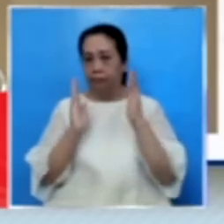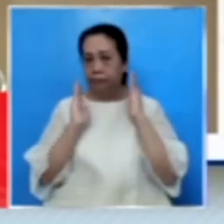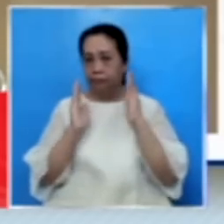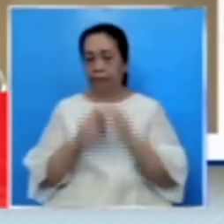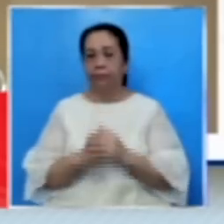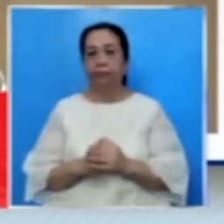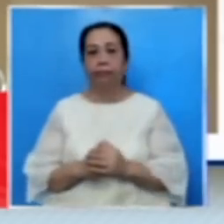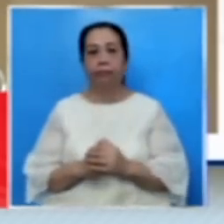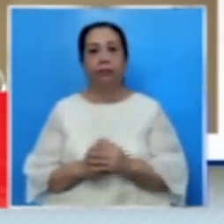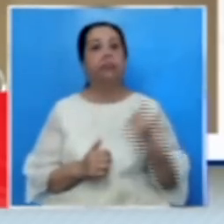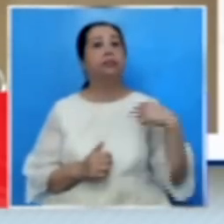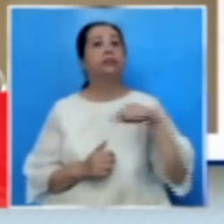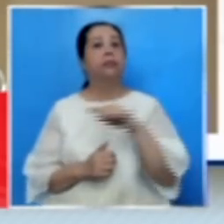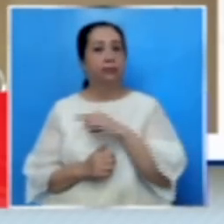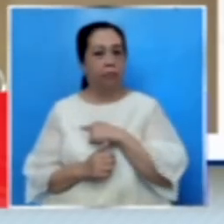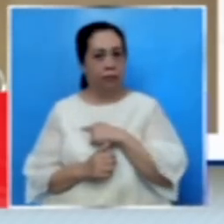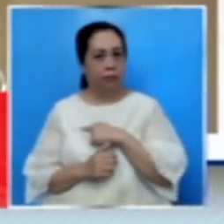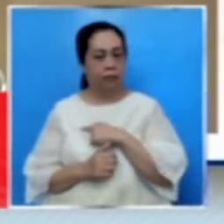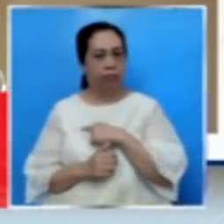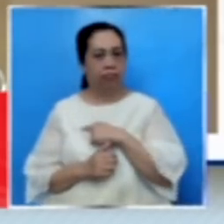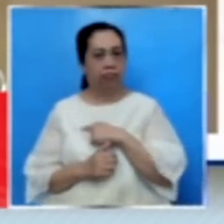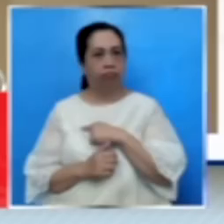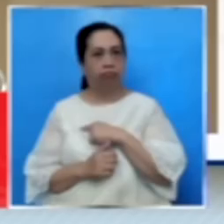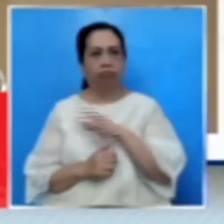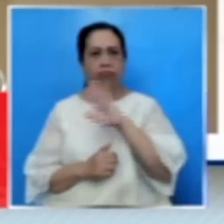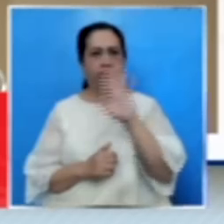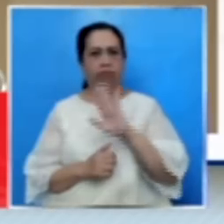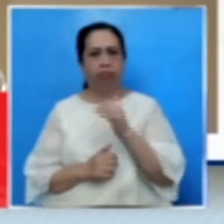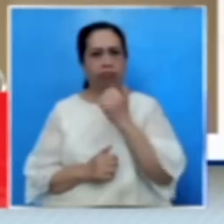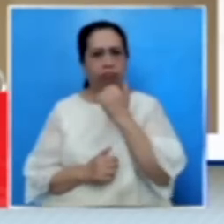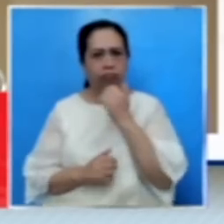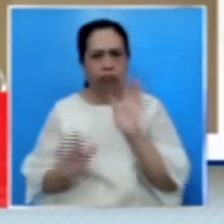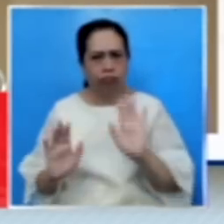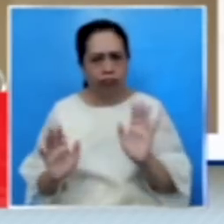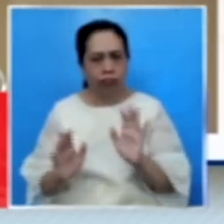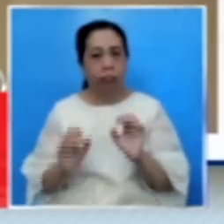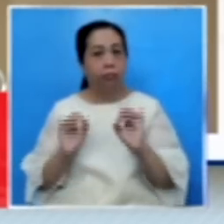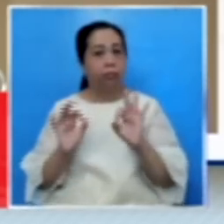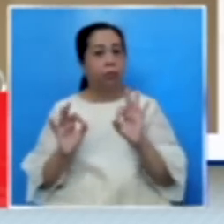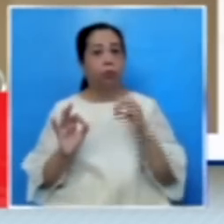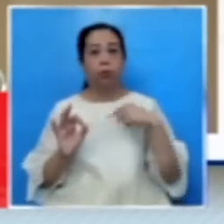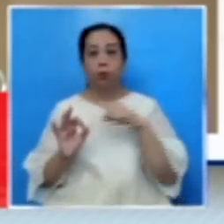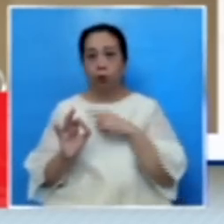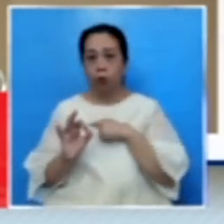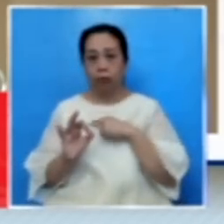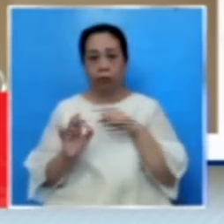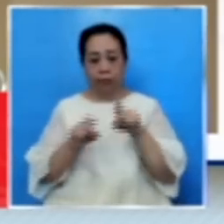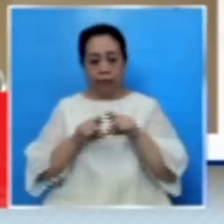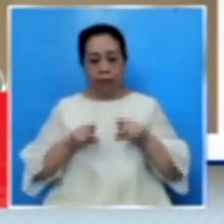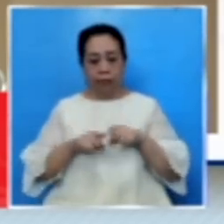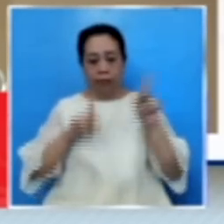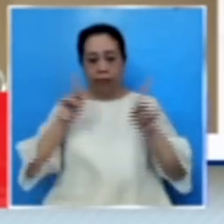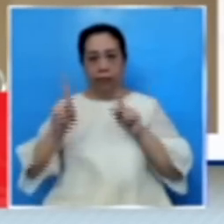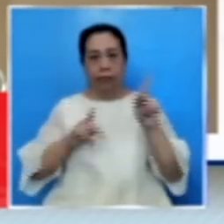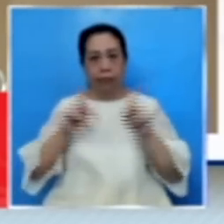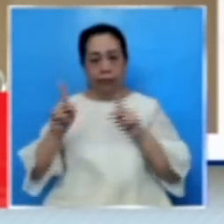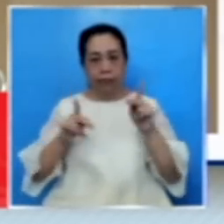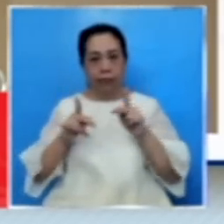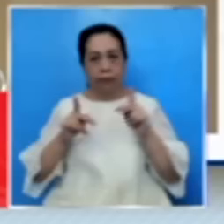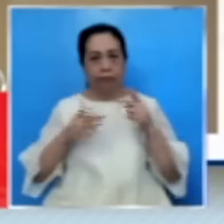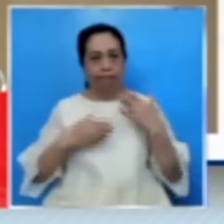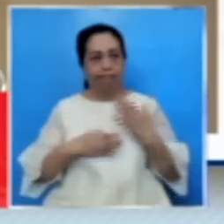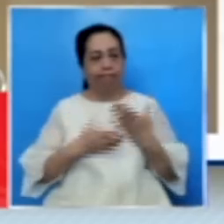We can never go wrong if we are a people dedicated